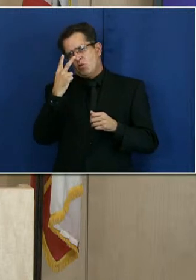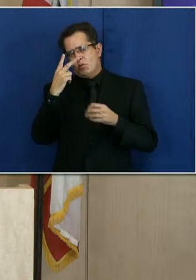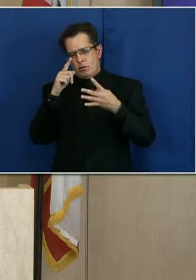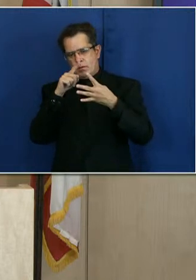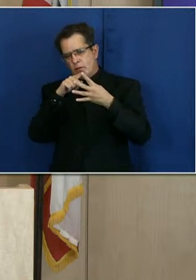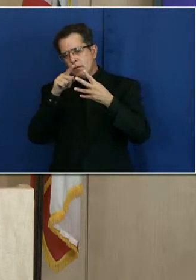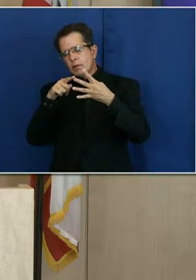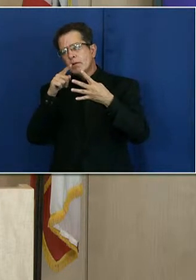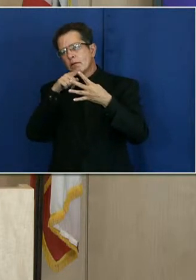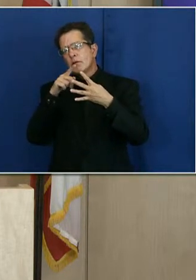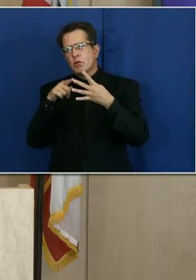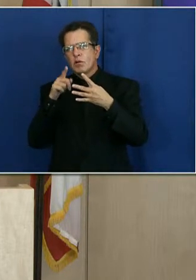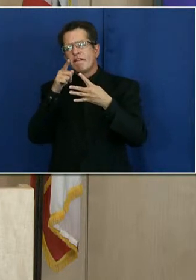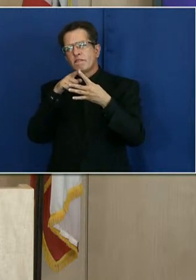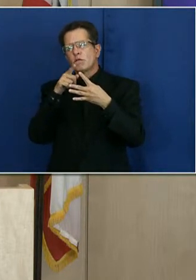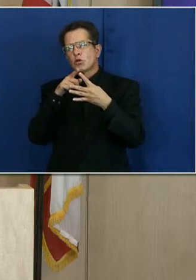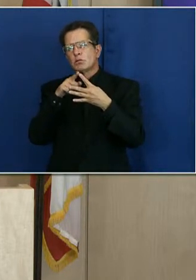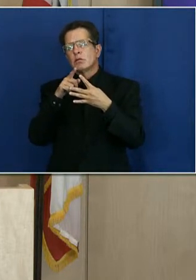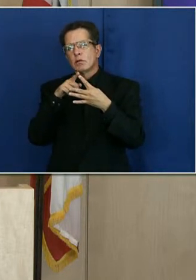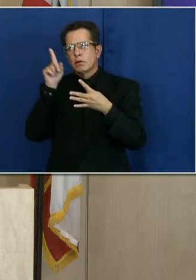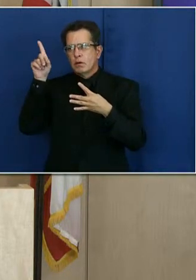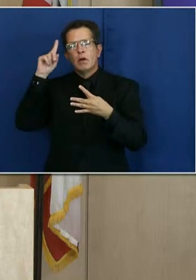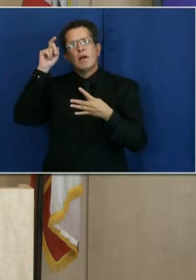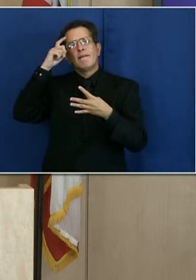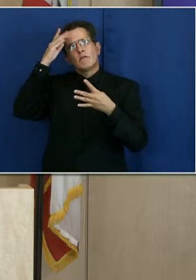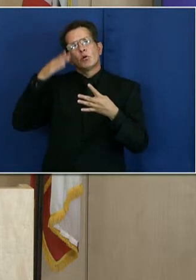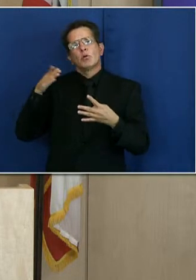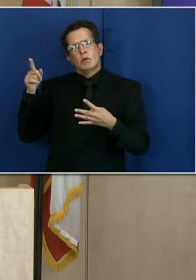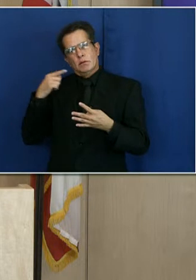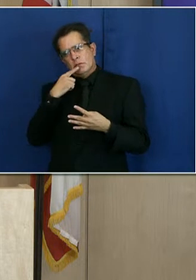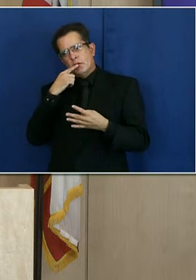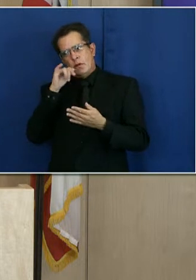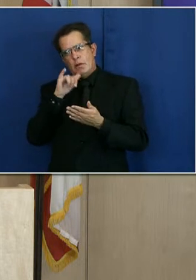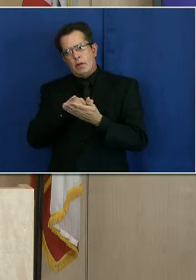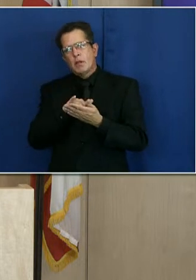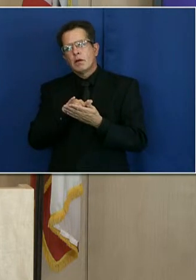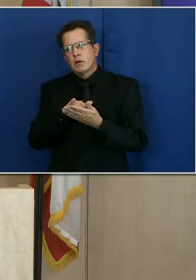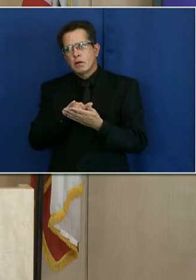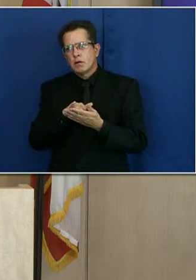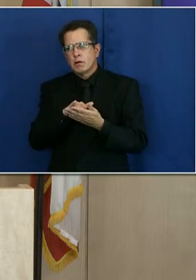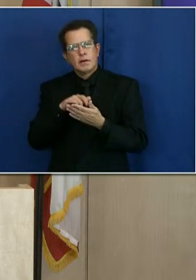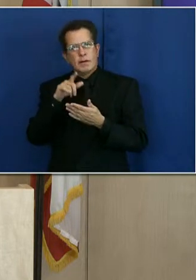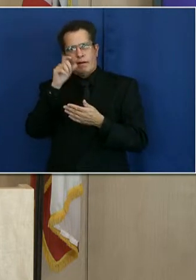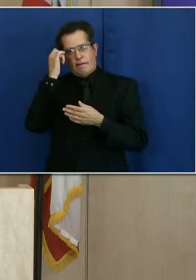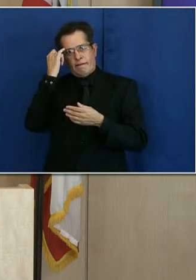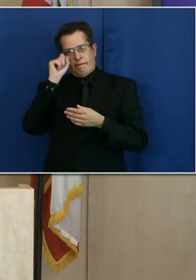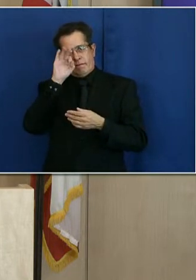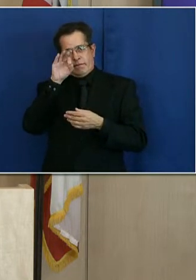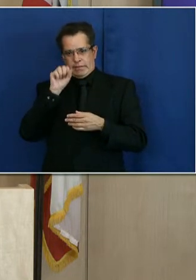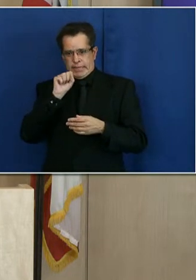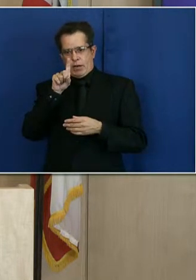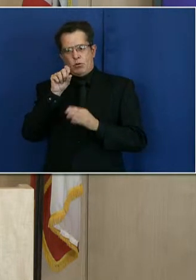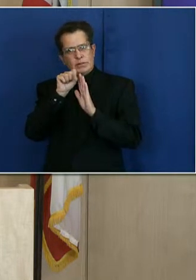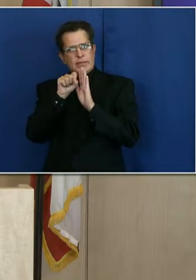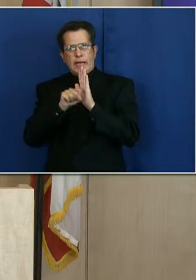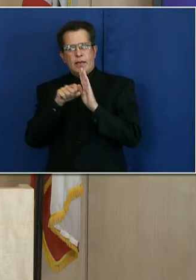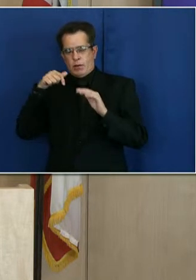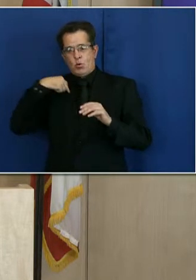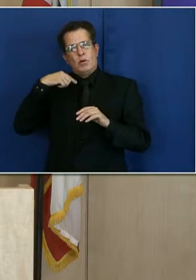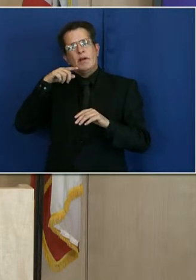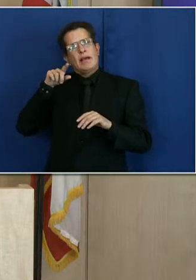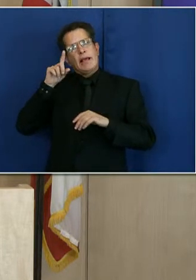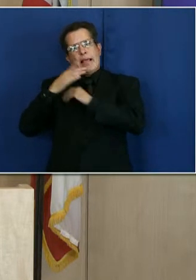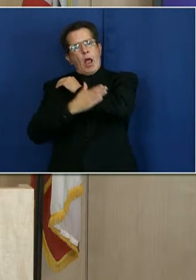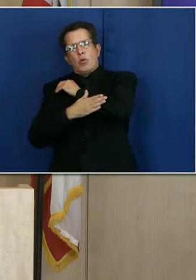time. The first question is, with the governor stating that the county cannot exclude positive cases from SDSU, where are we now?